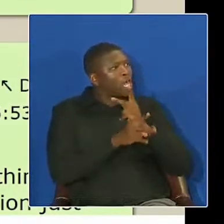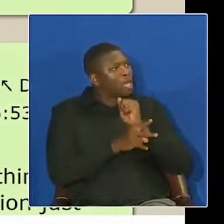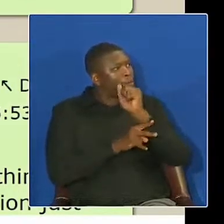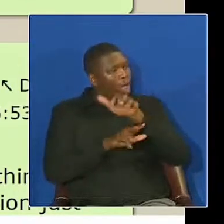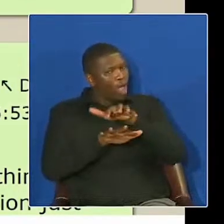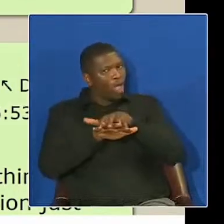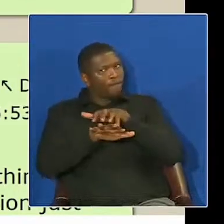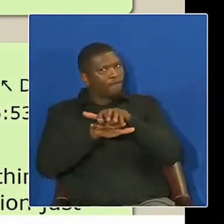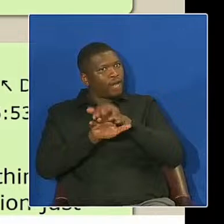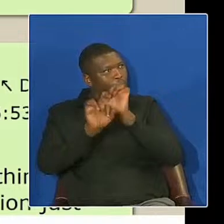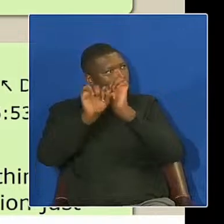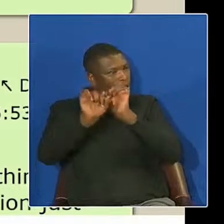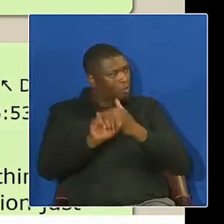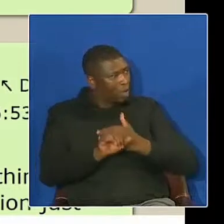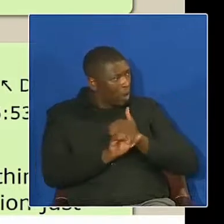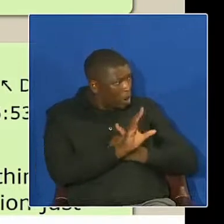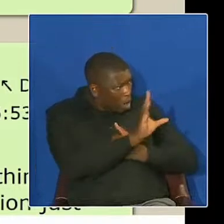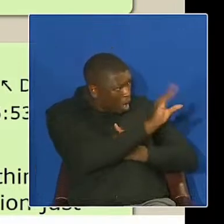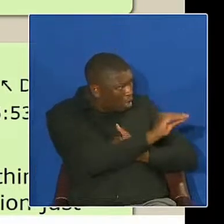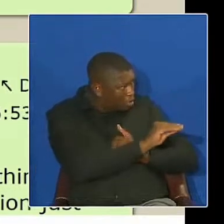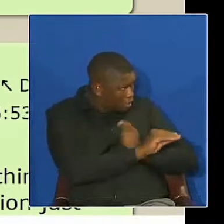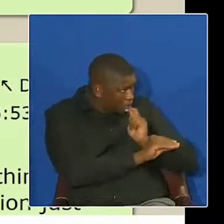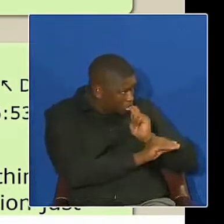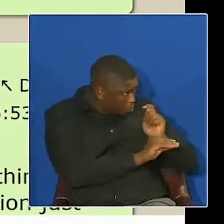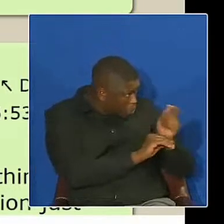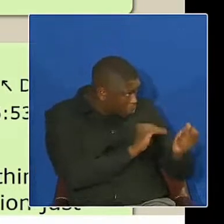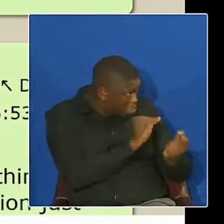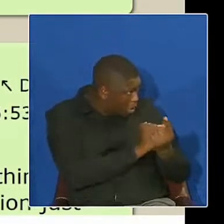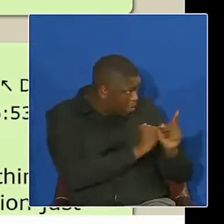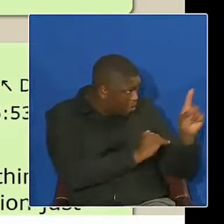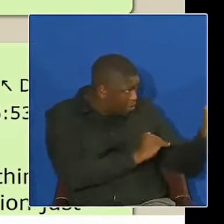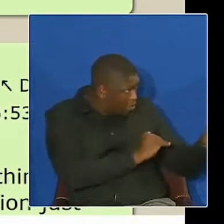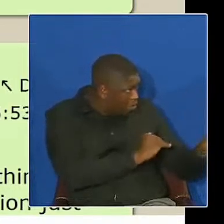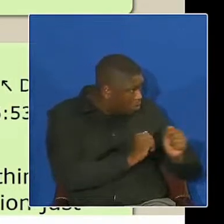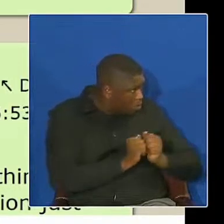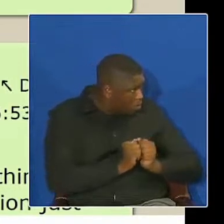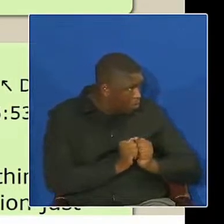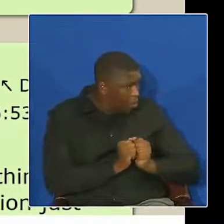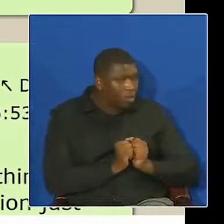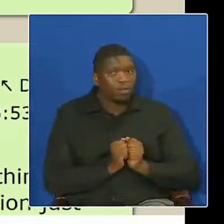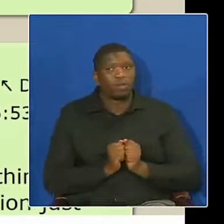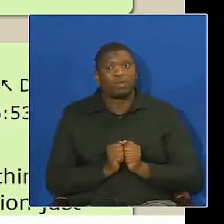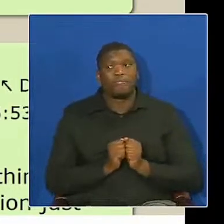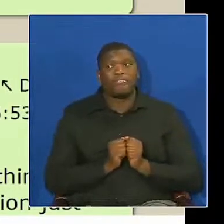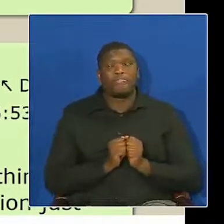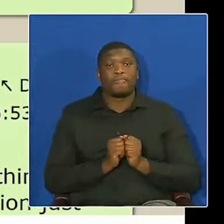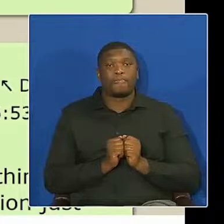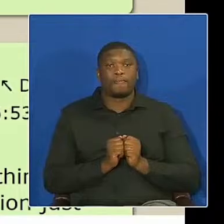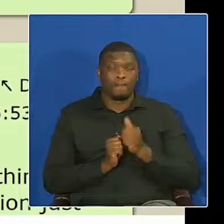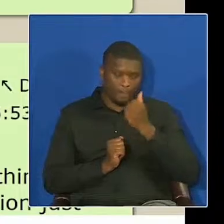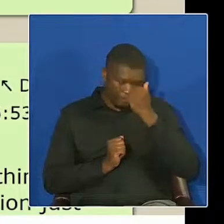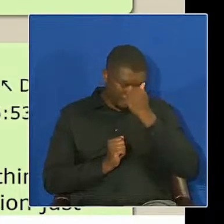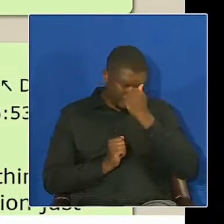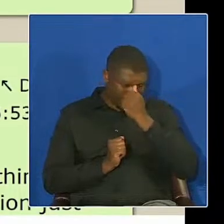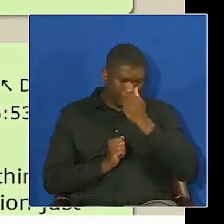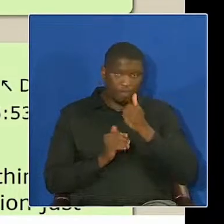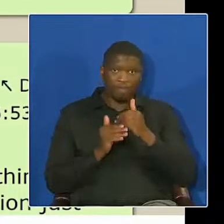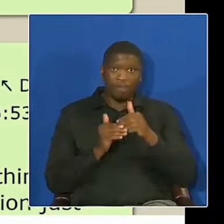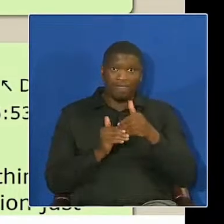hear from you if there is any truth in this. And then